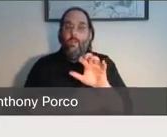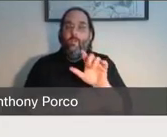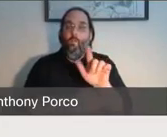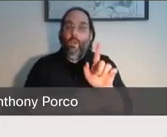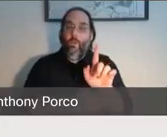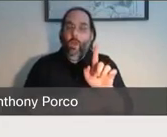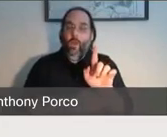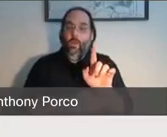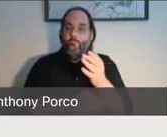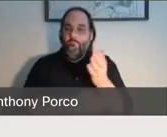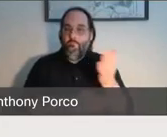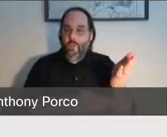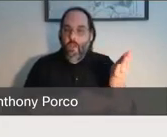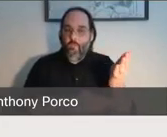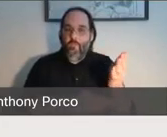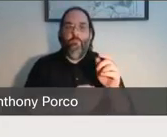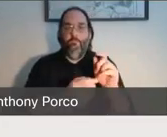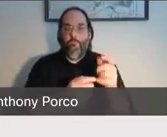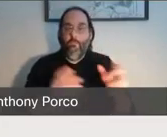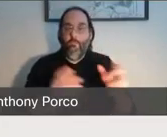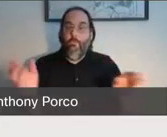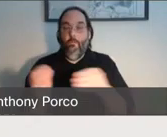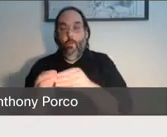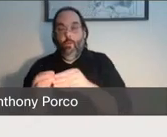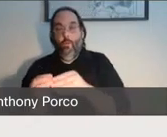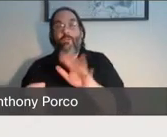4,521 items. This amount totaled to